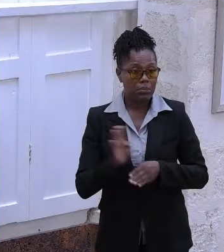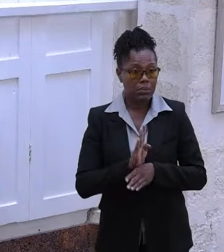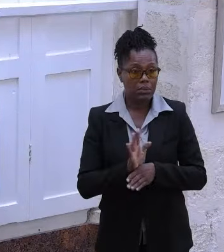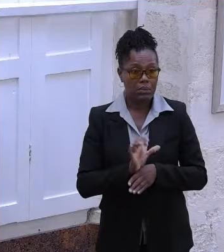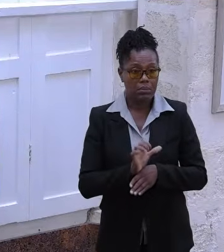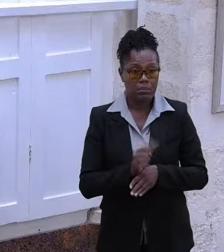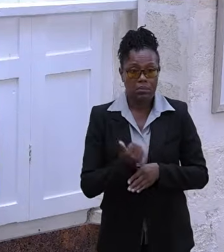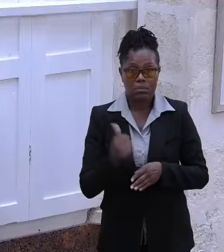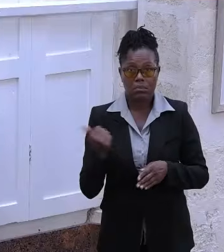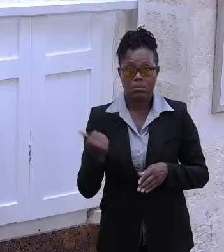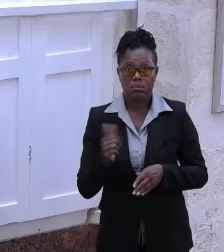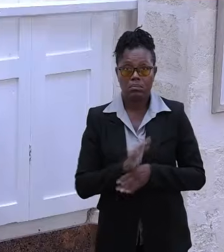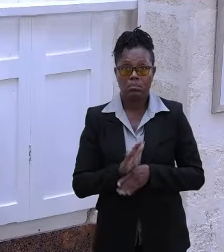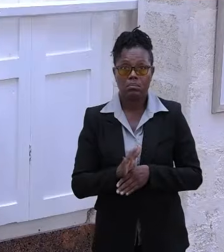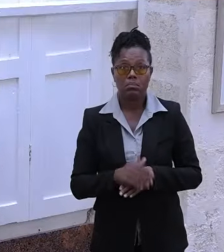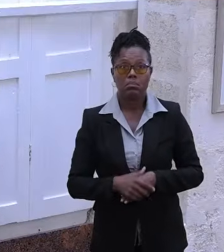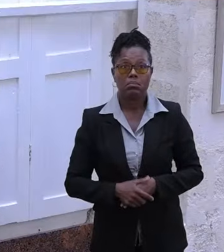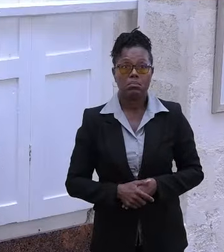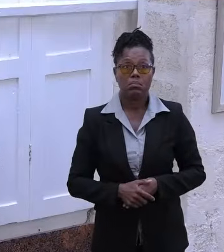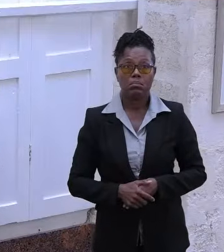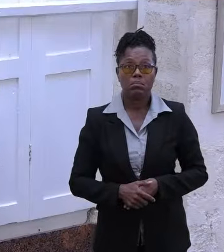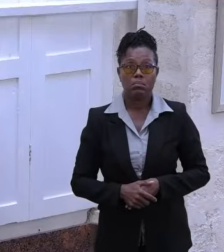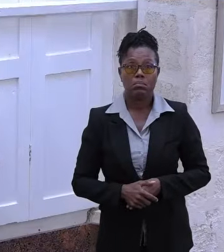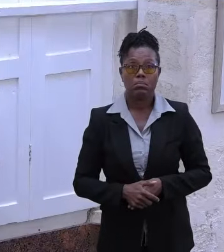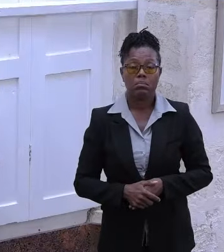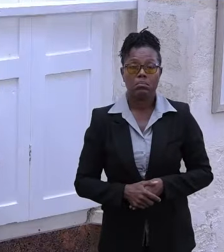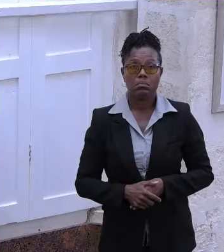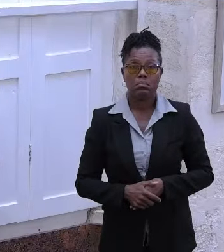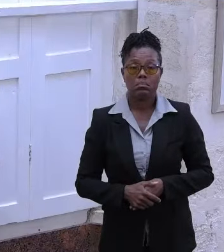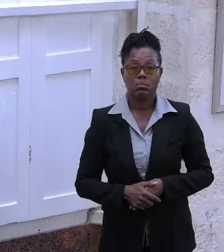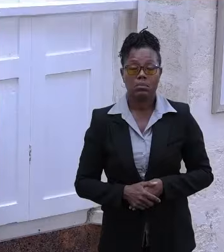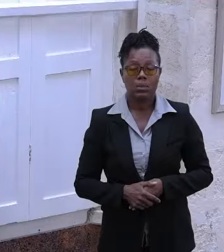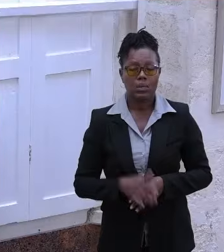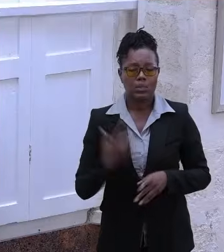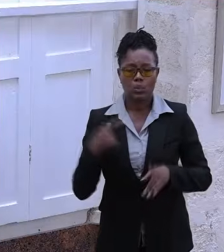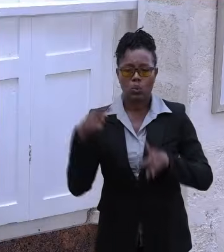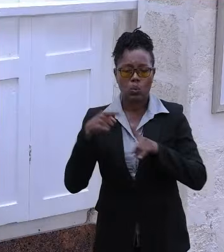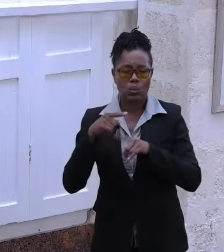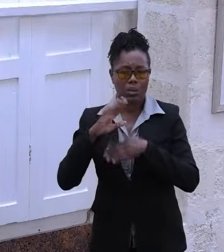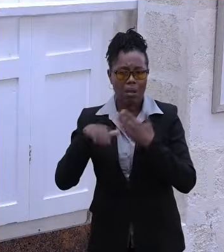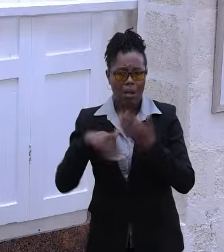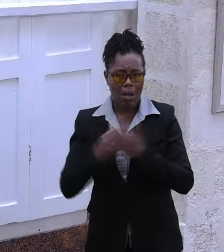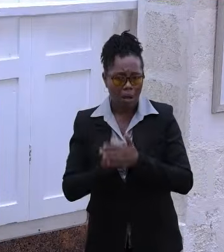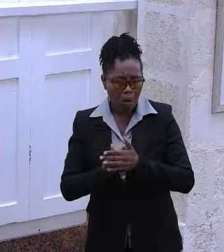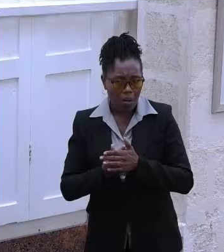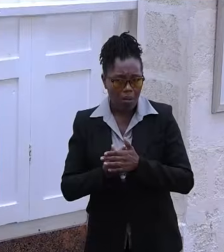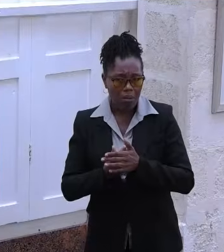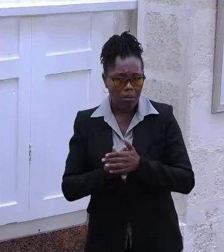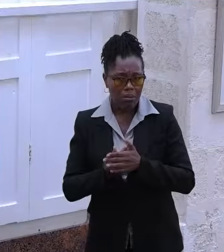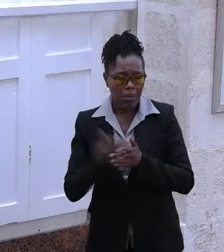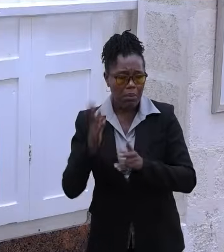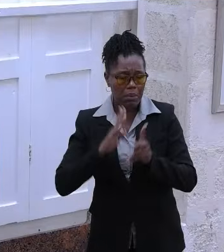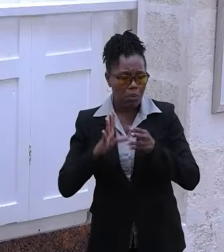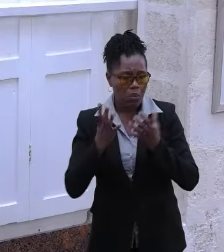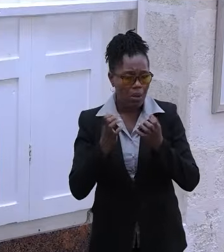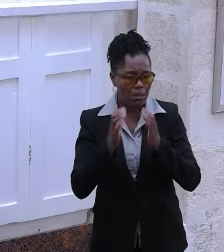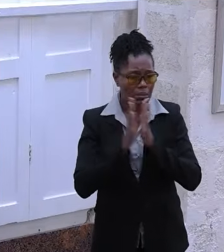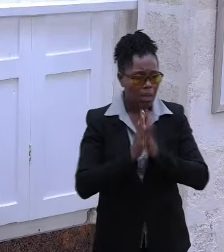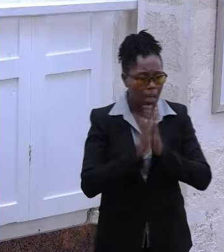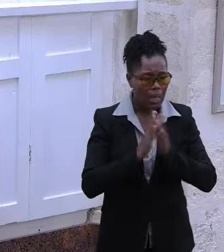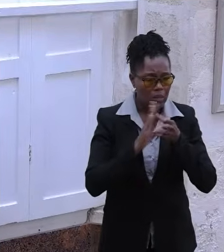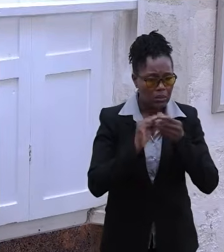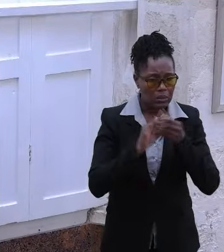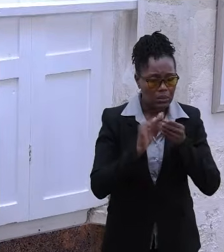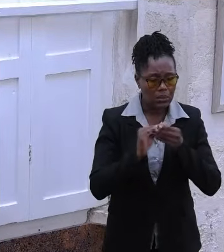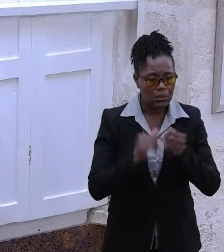Chair, the intention is to hear all submissions on that. Those persons who have the 9